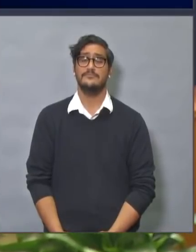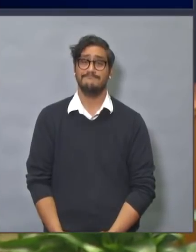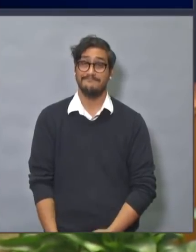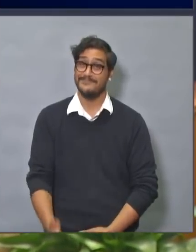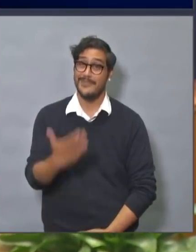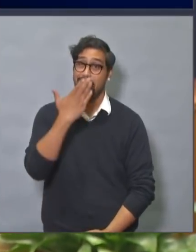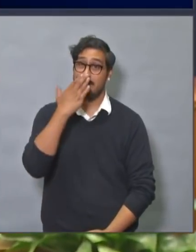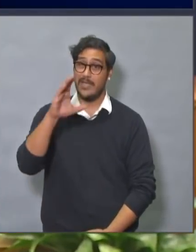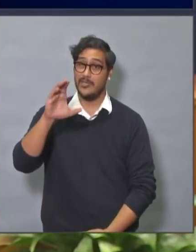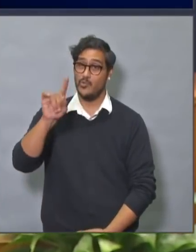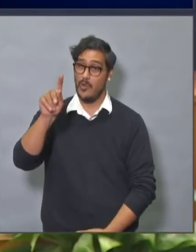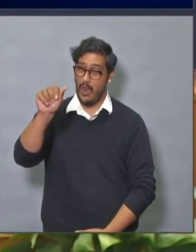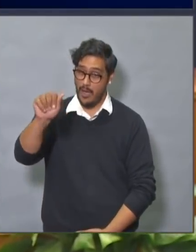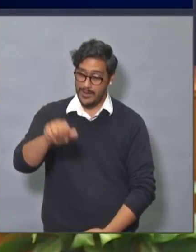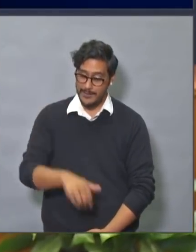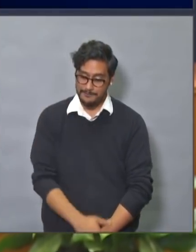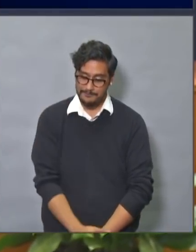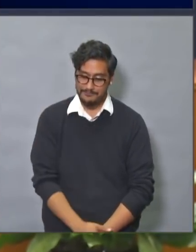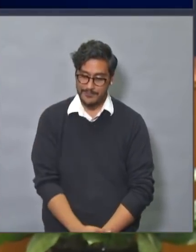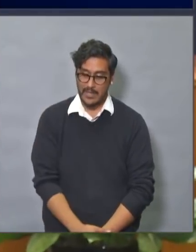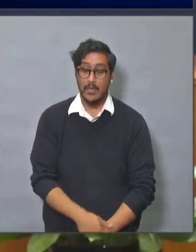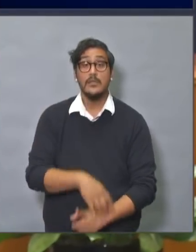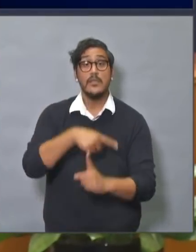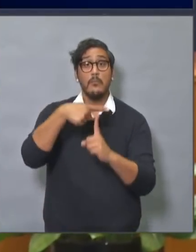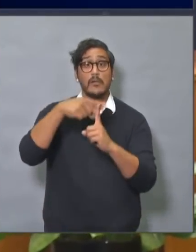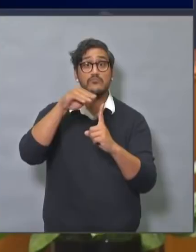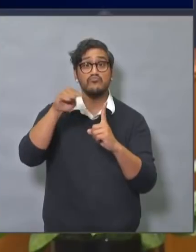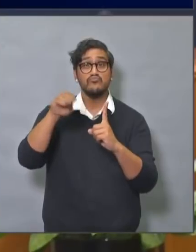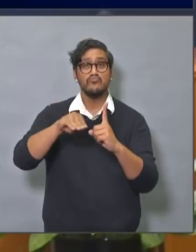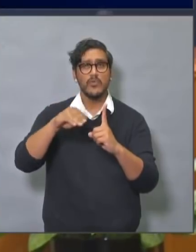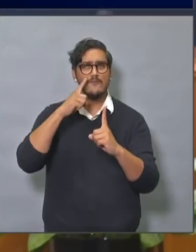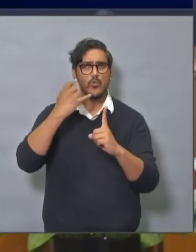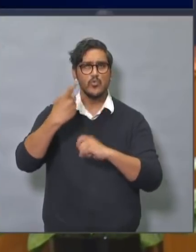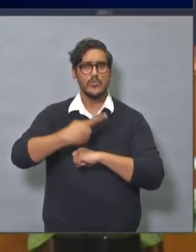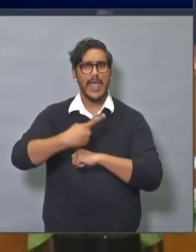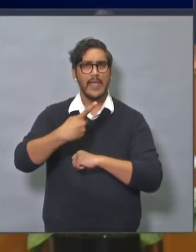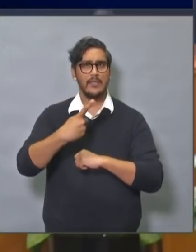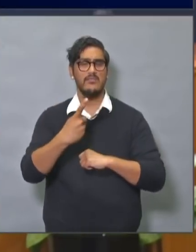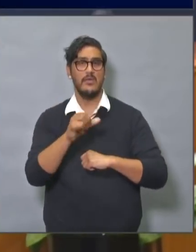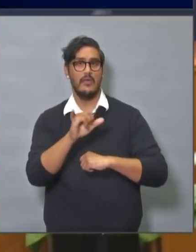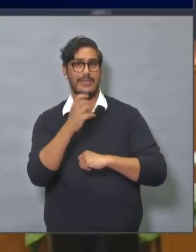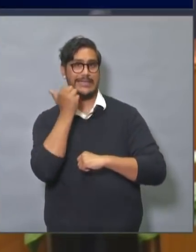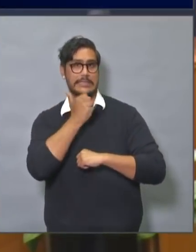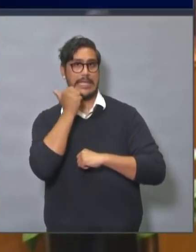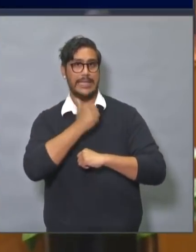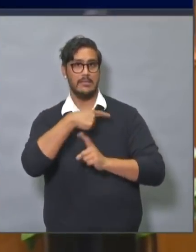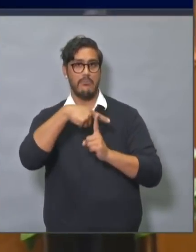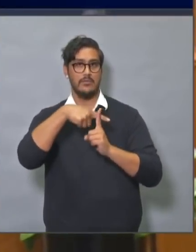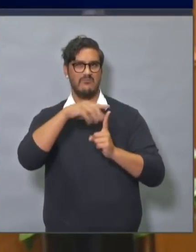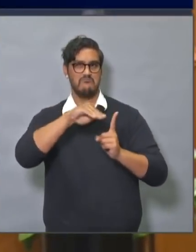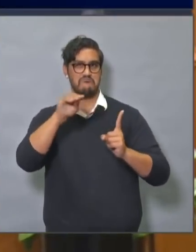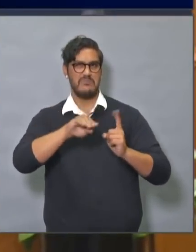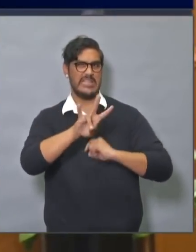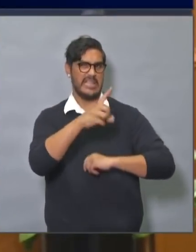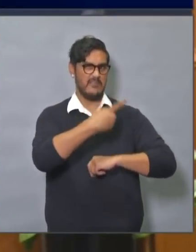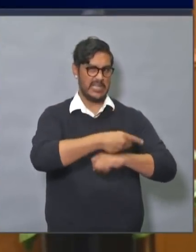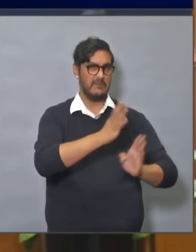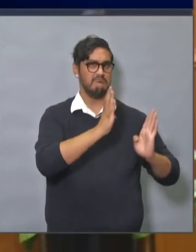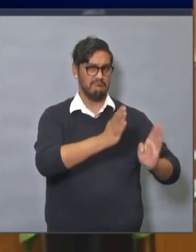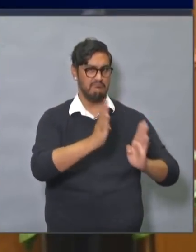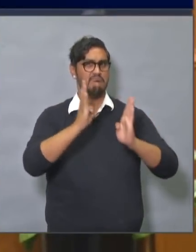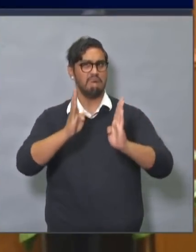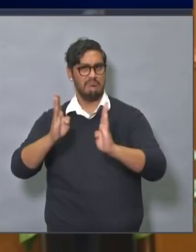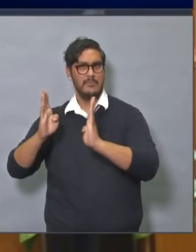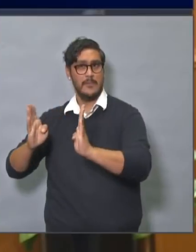Thank you, Claudia. So the positivity rate, I believe, for today, the daily positivity rate, that's a 7-day rolling average,